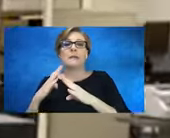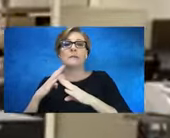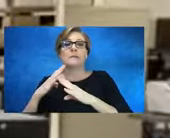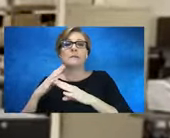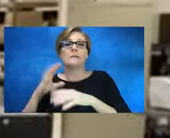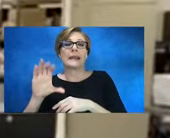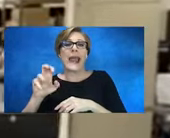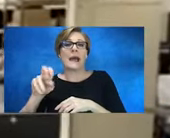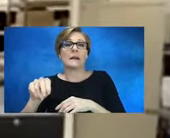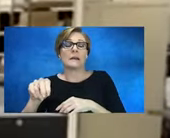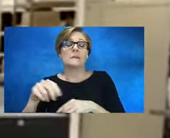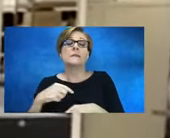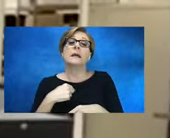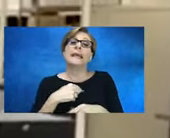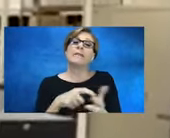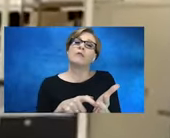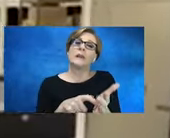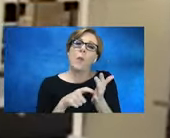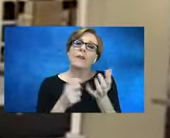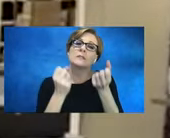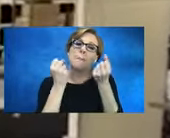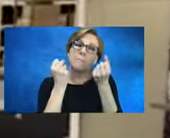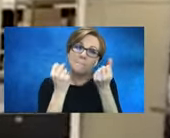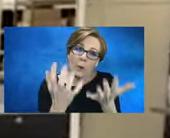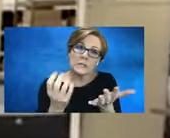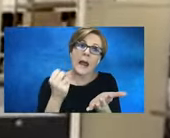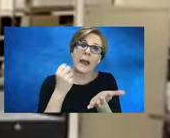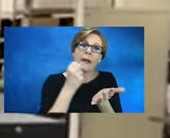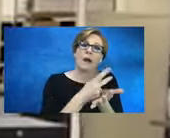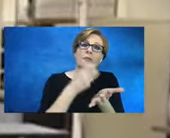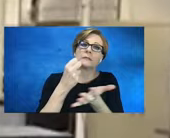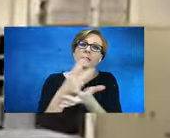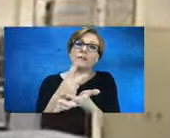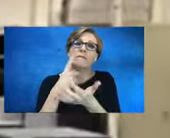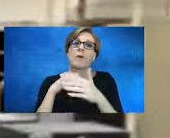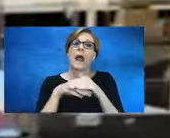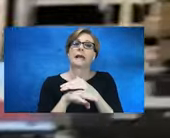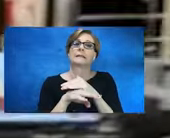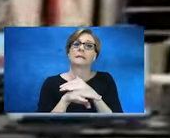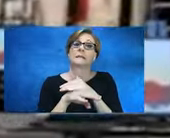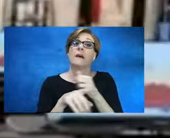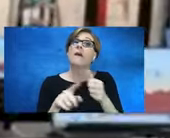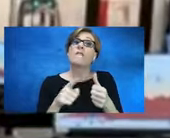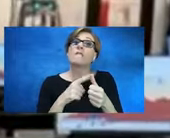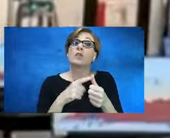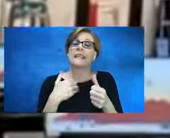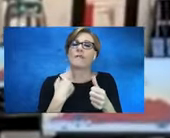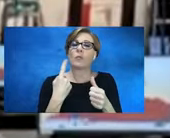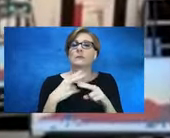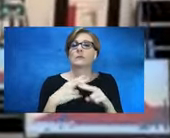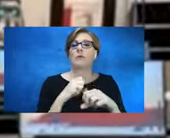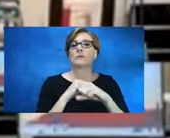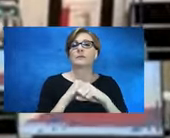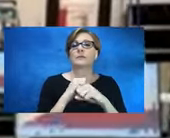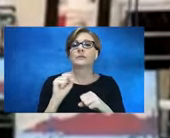there's multiple layers that would require someone to get access to this equipment. The first is through a security key or security